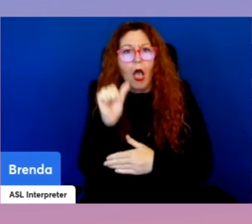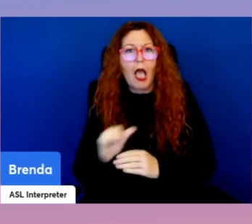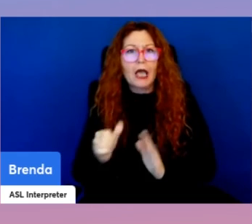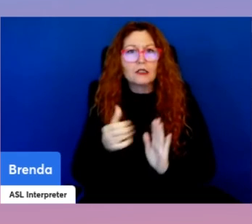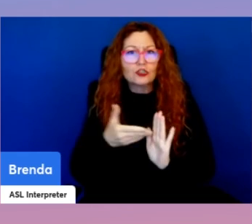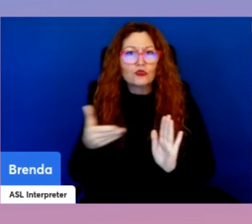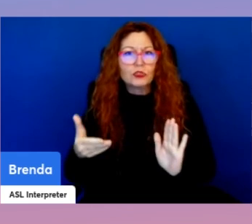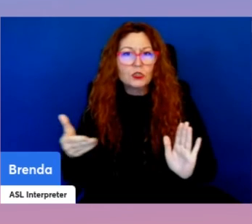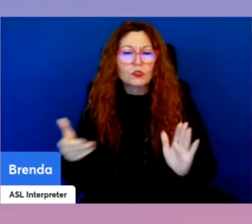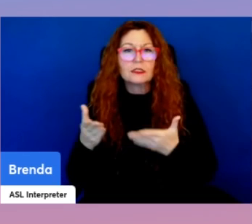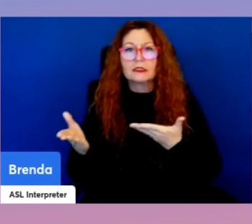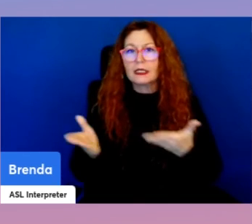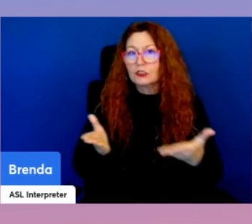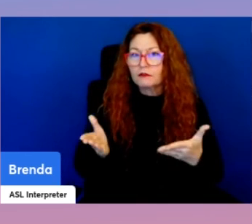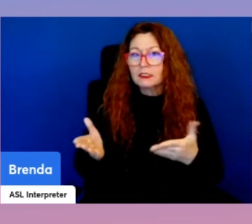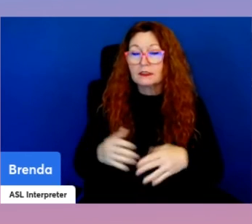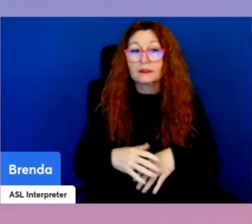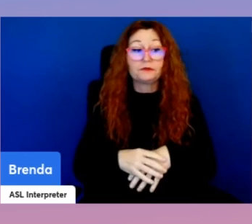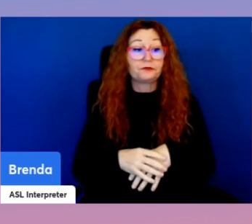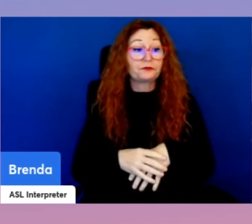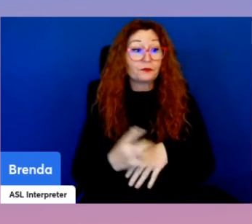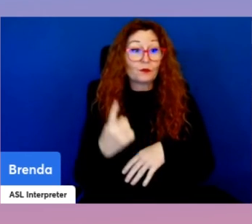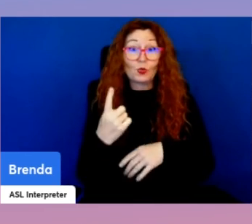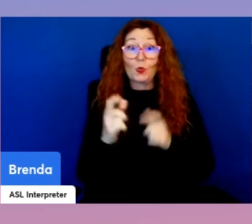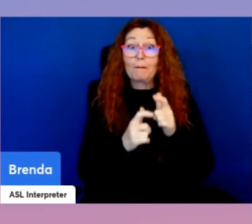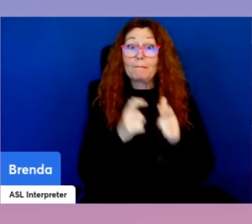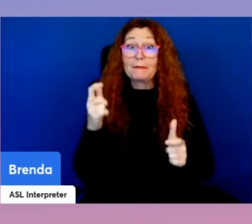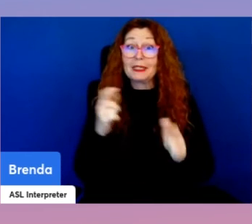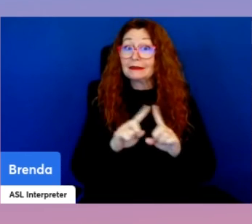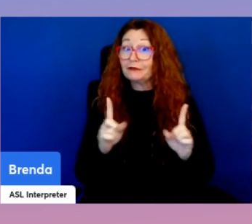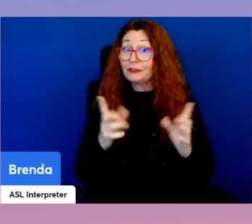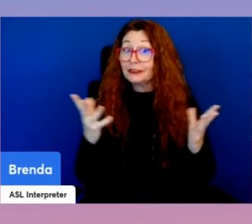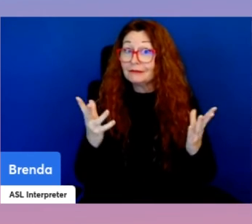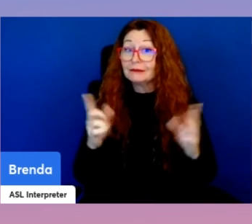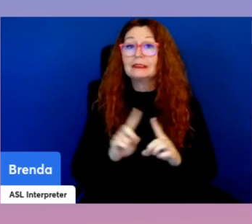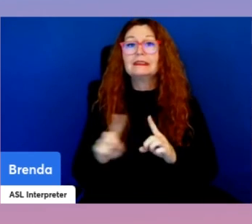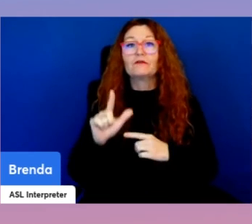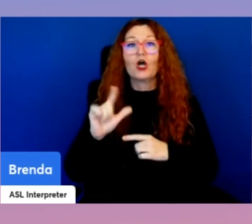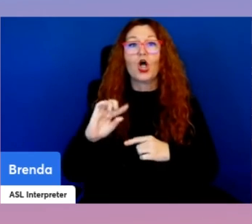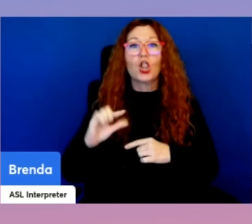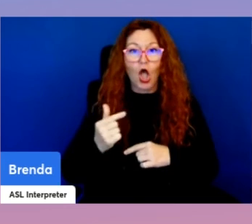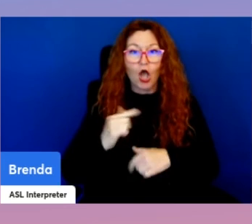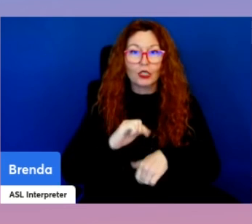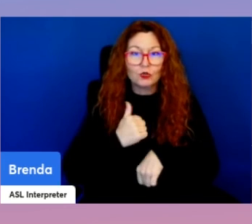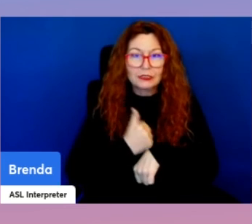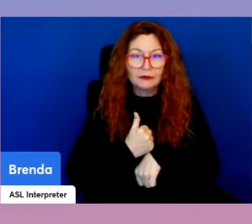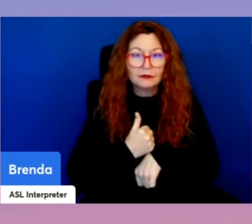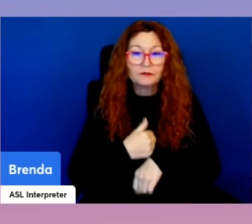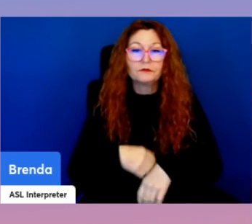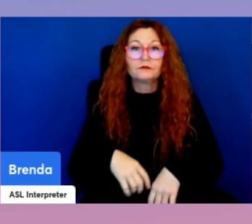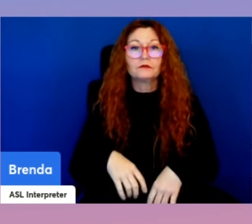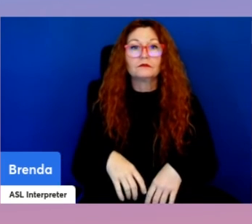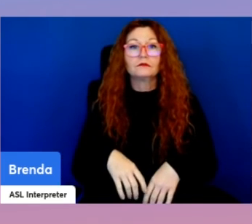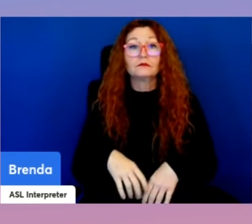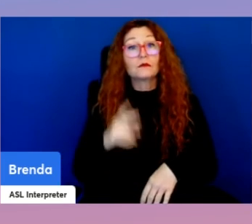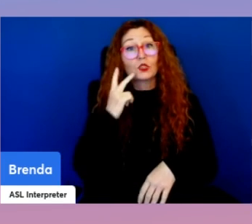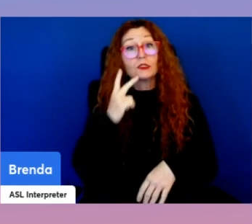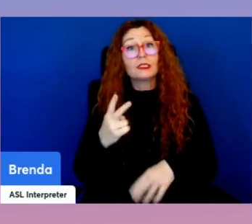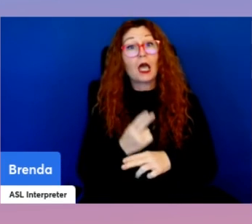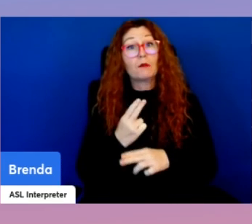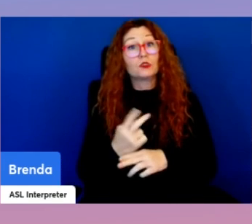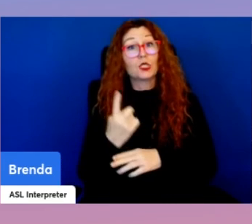services. The only difference is the different logs that you're going to set. And you can see here, I'm using one of my own